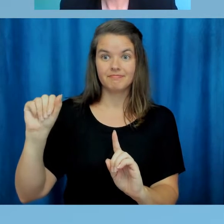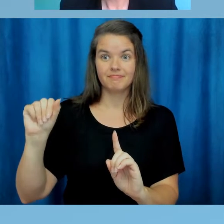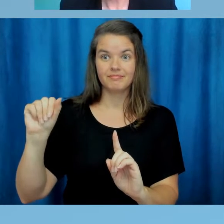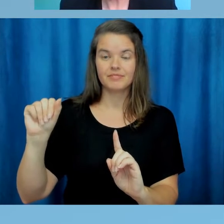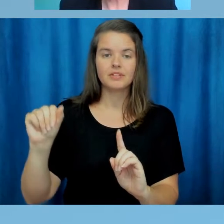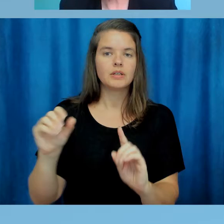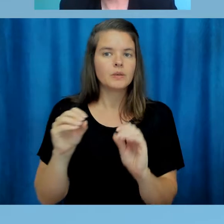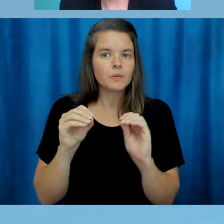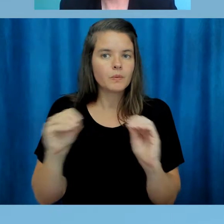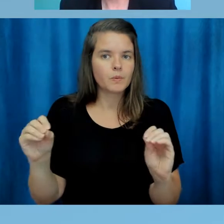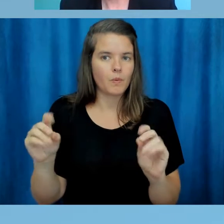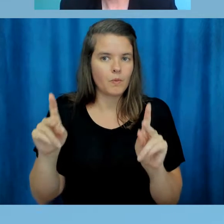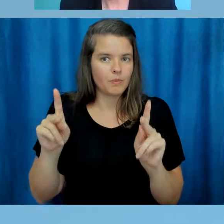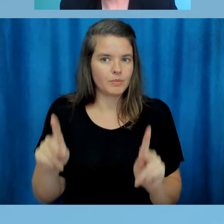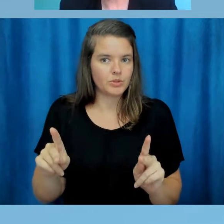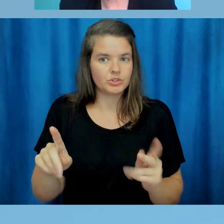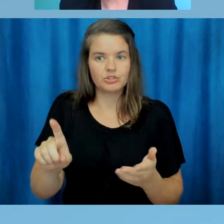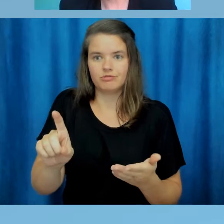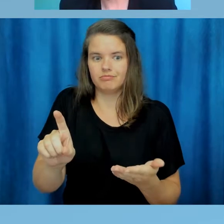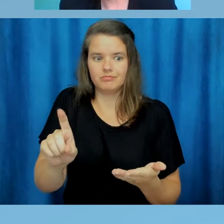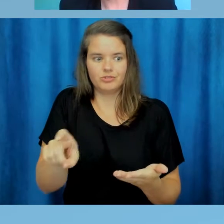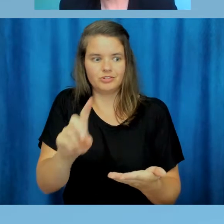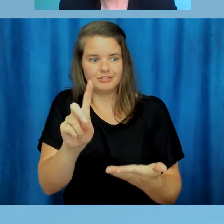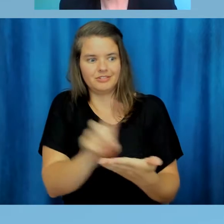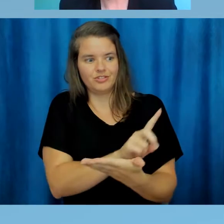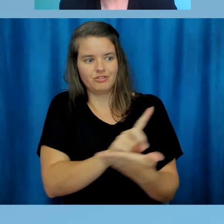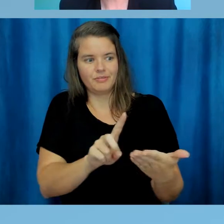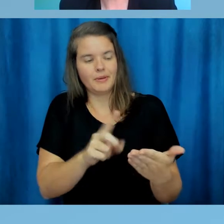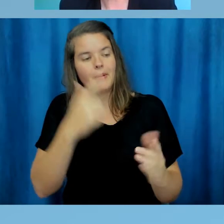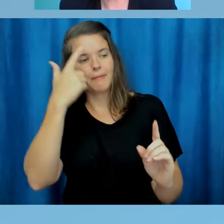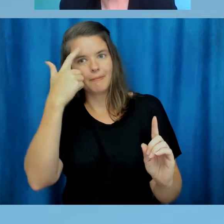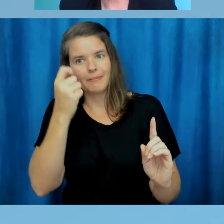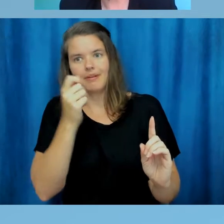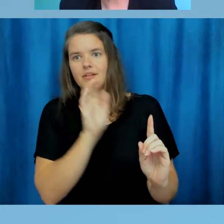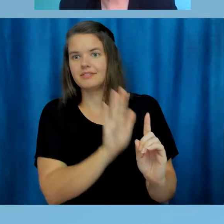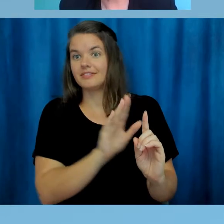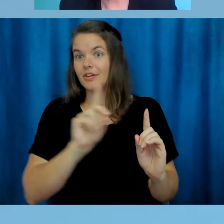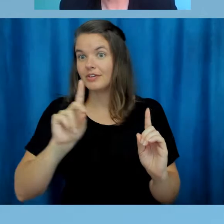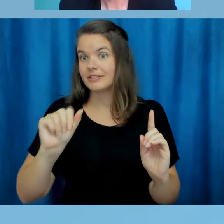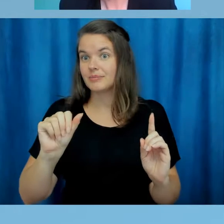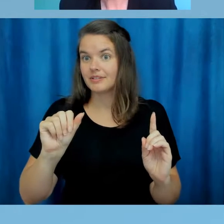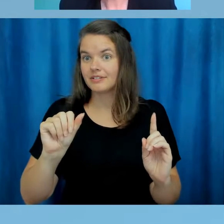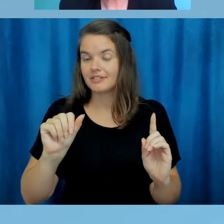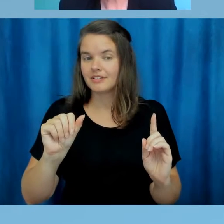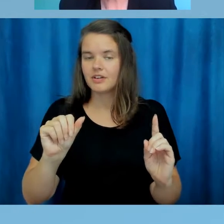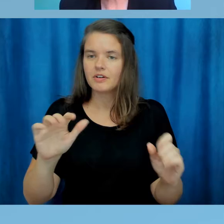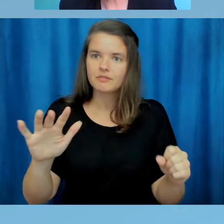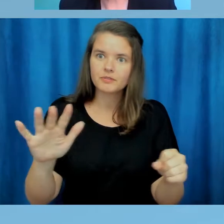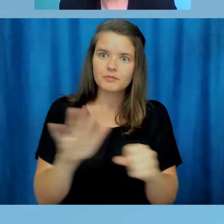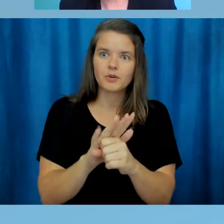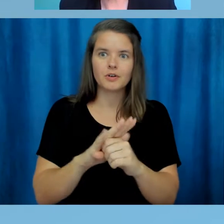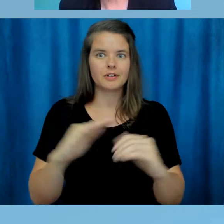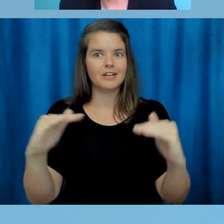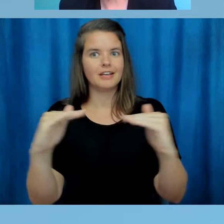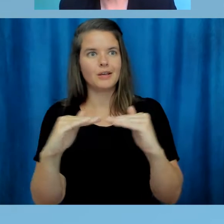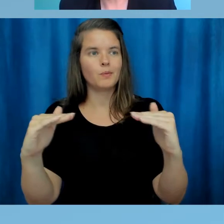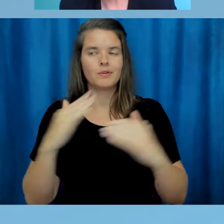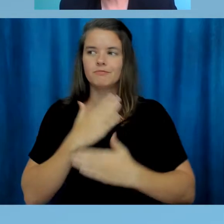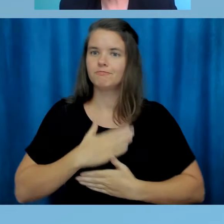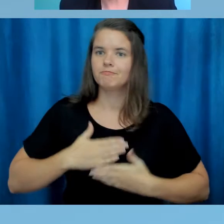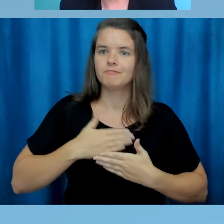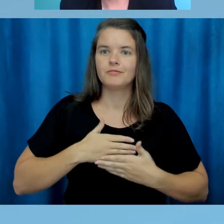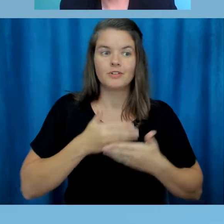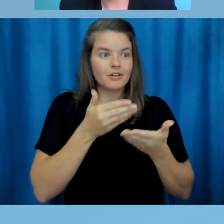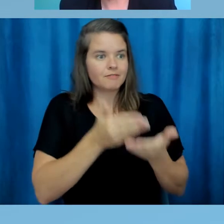that no person should be discriminated against on the basis of their disability in the full and equal enjoyment